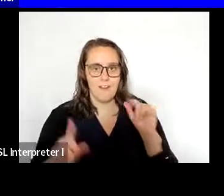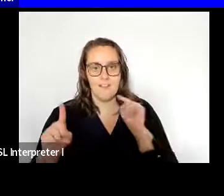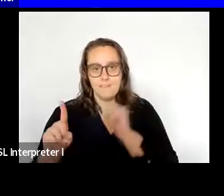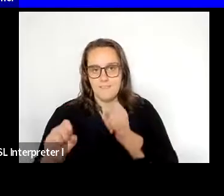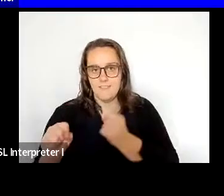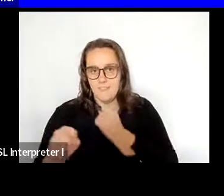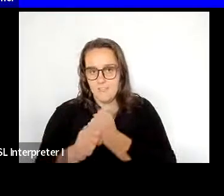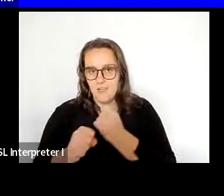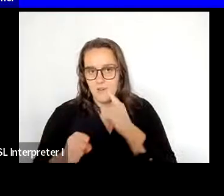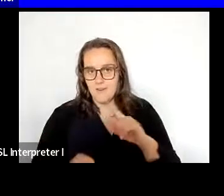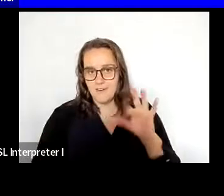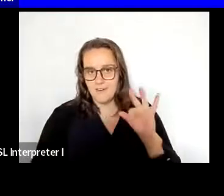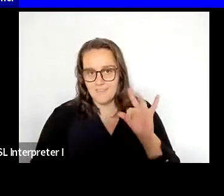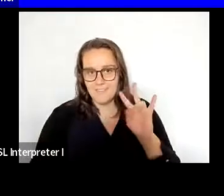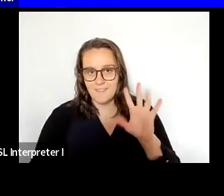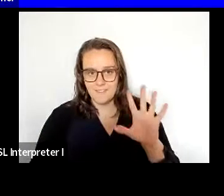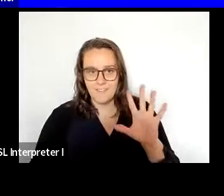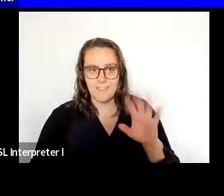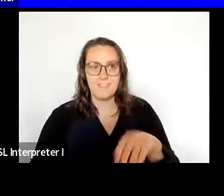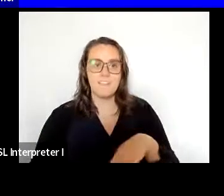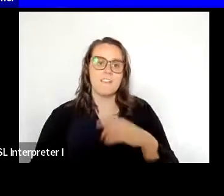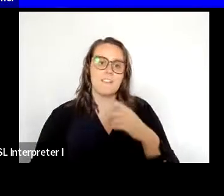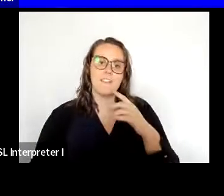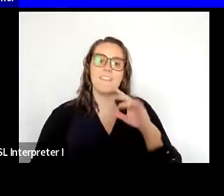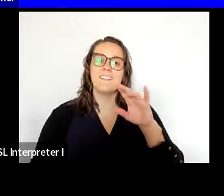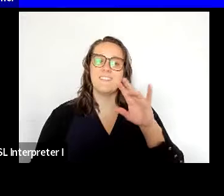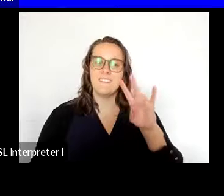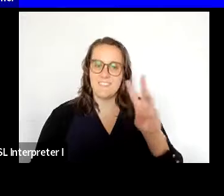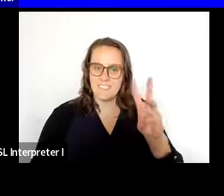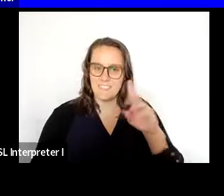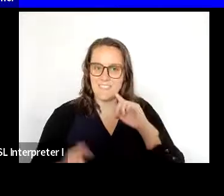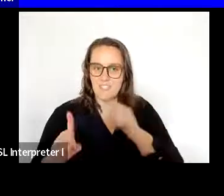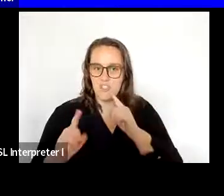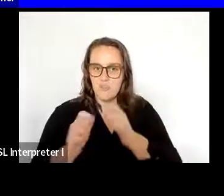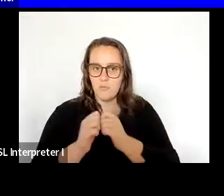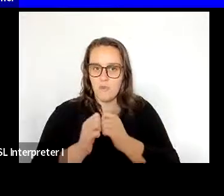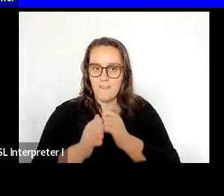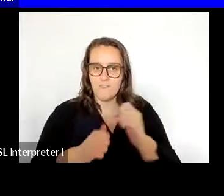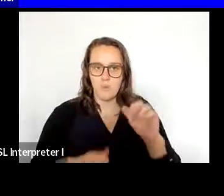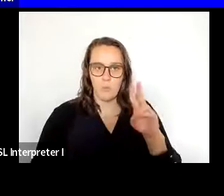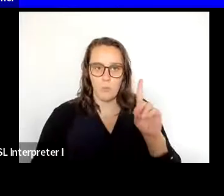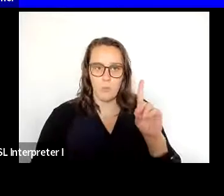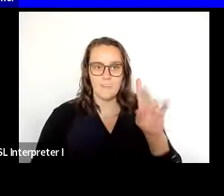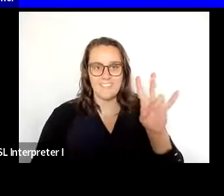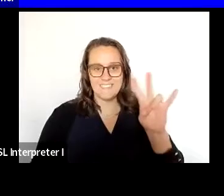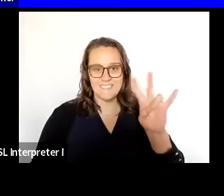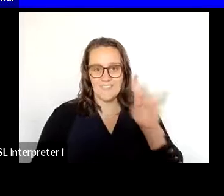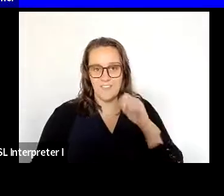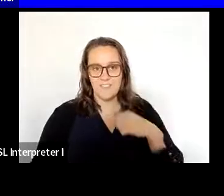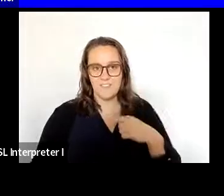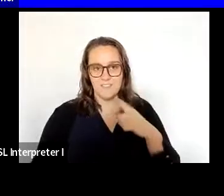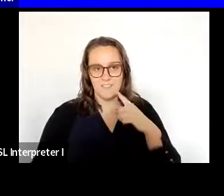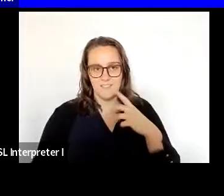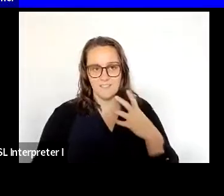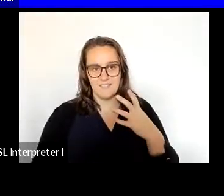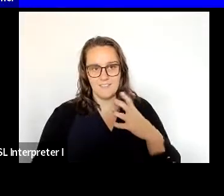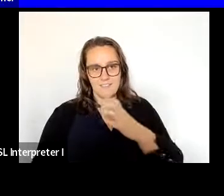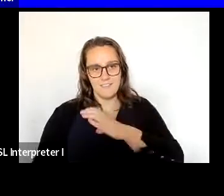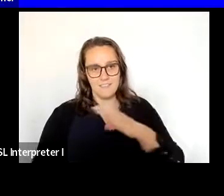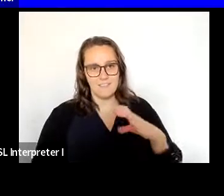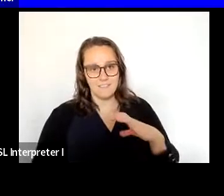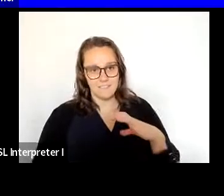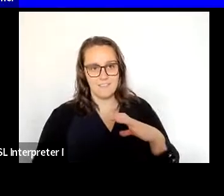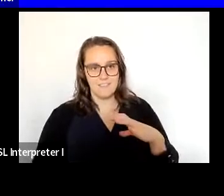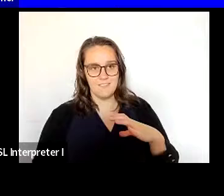1976, Willie Hardy ran for the Ward 7 seat on the newly established Home Rule Council